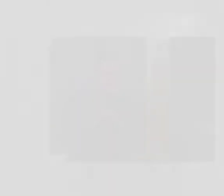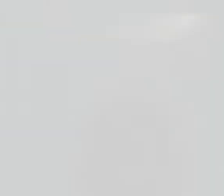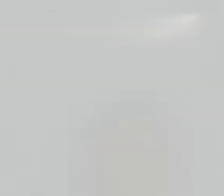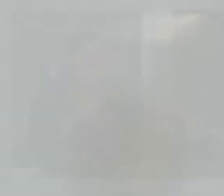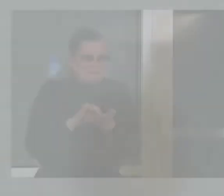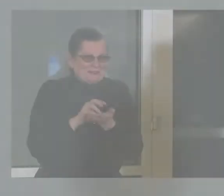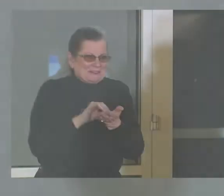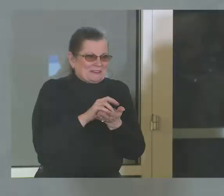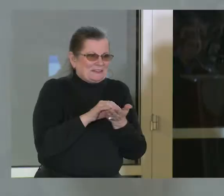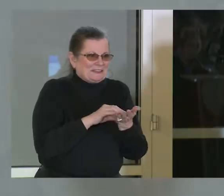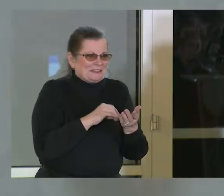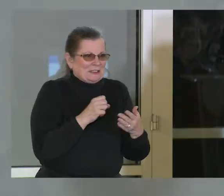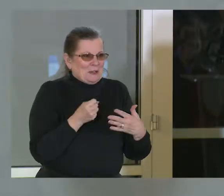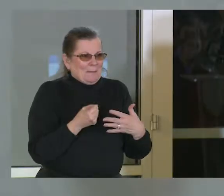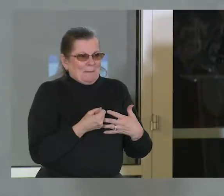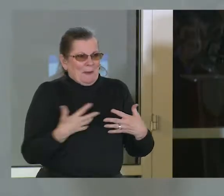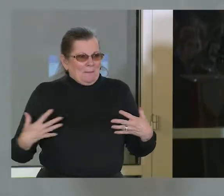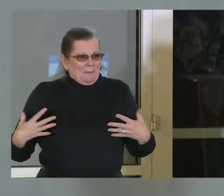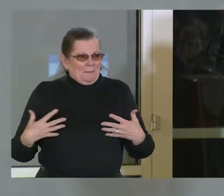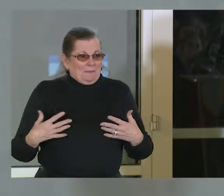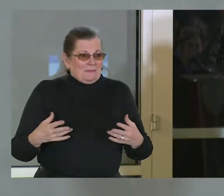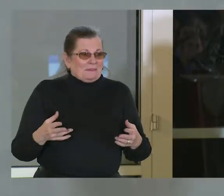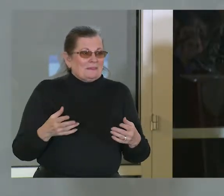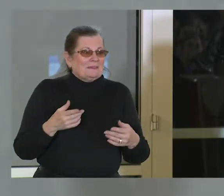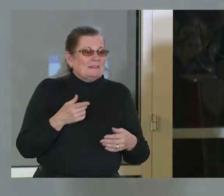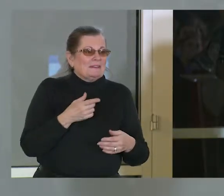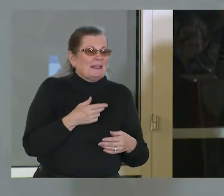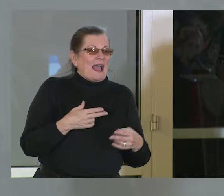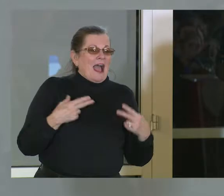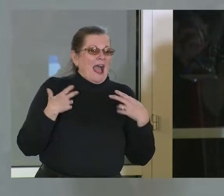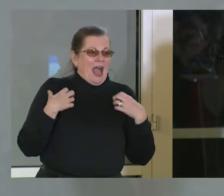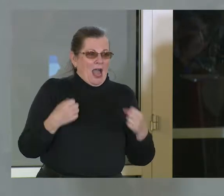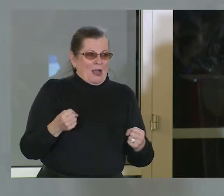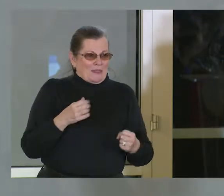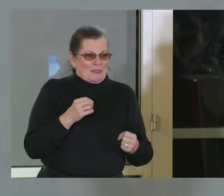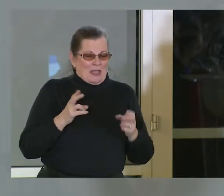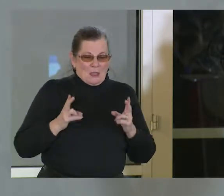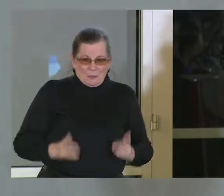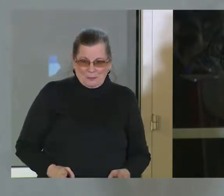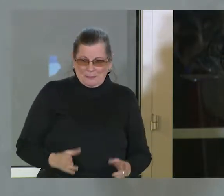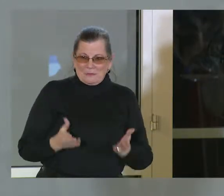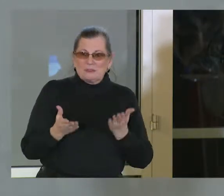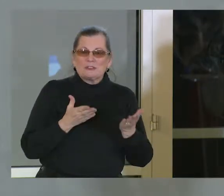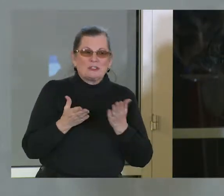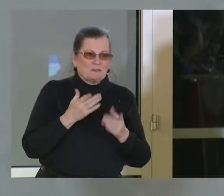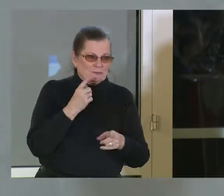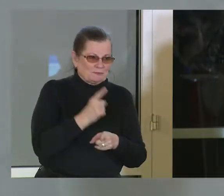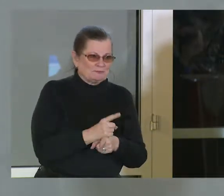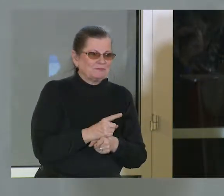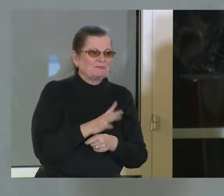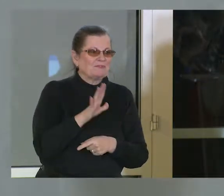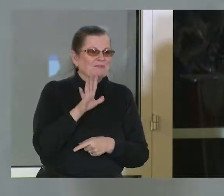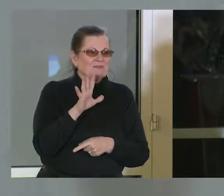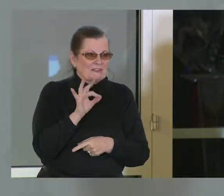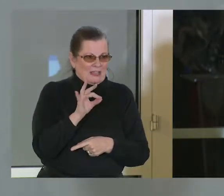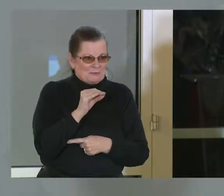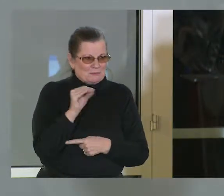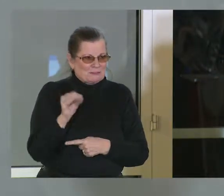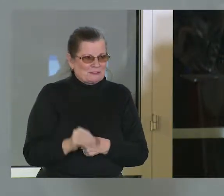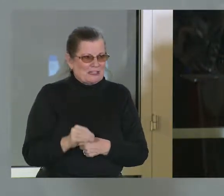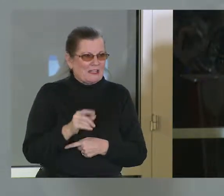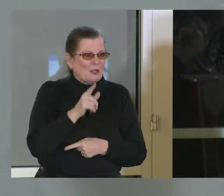And we'll see if Annie or Ashley. Health and human services is the correct answer, 59%. And our final leaderboard,